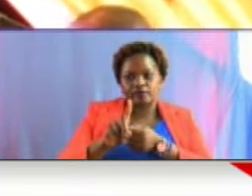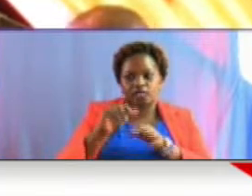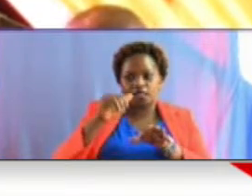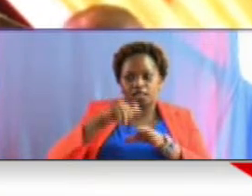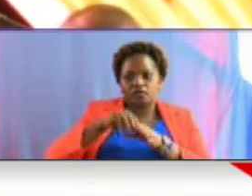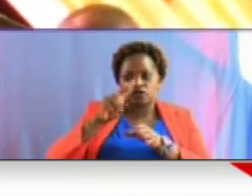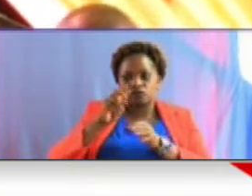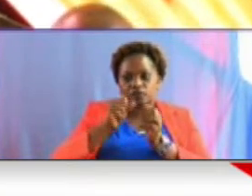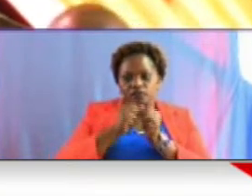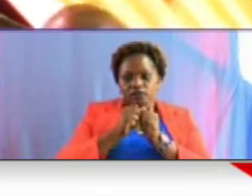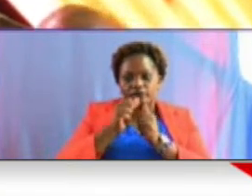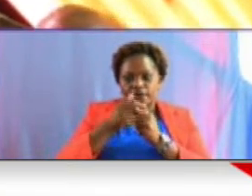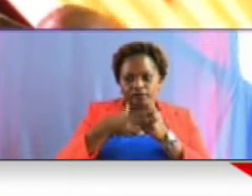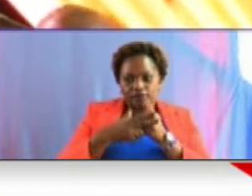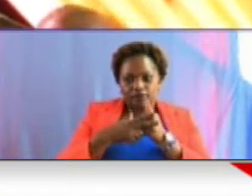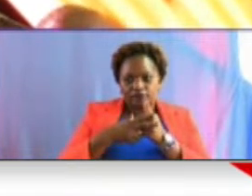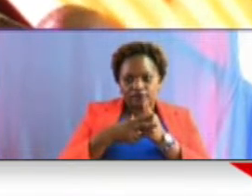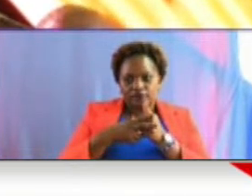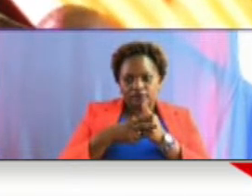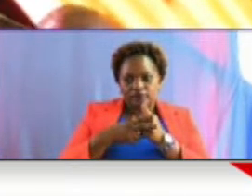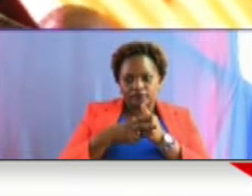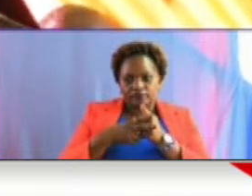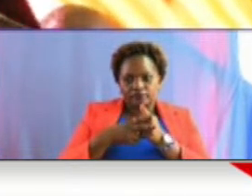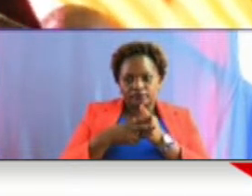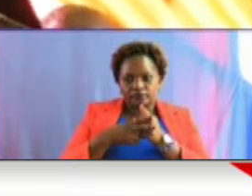2017 to 80 in 2021.